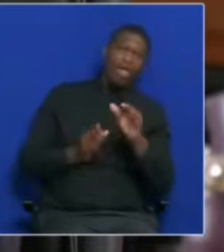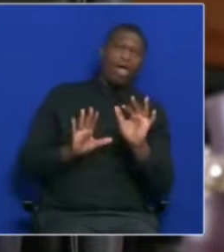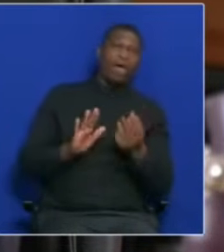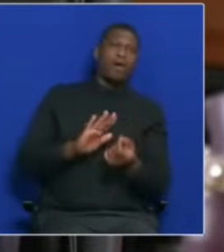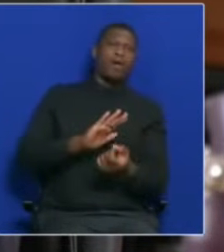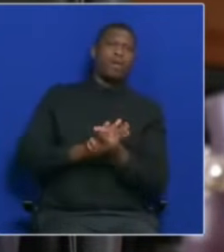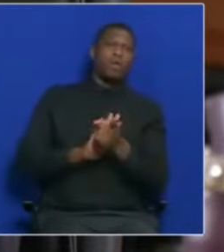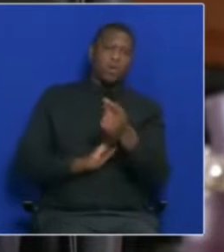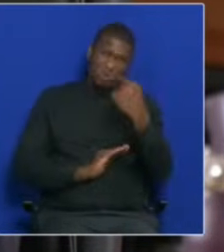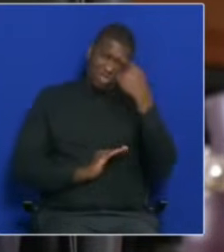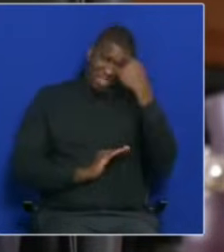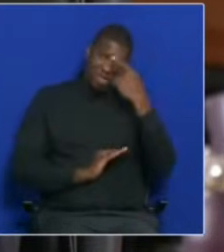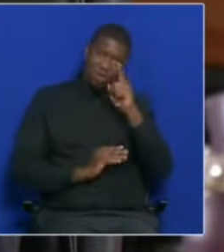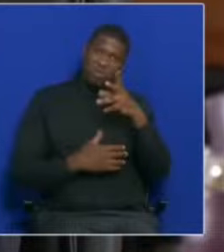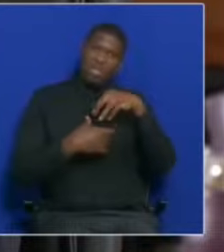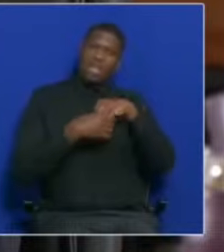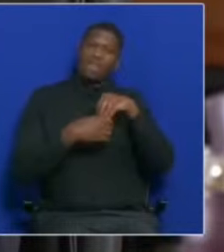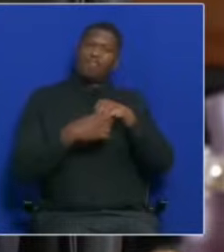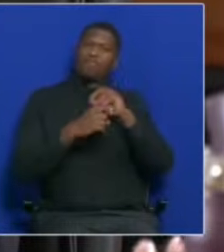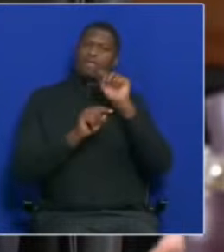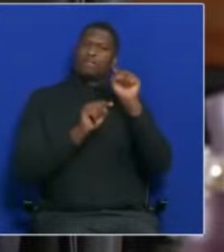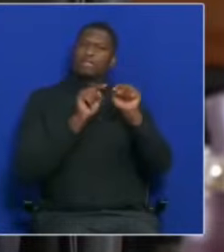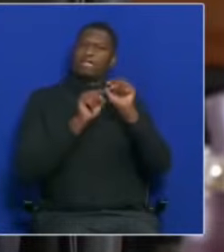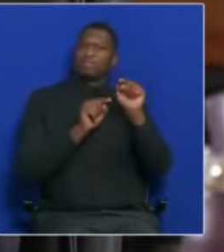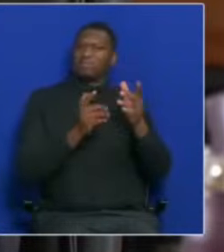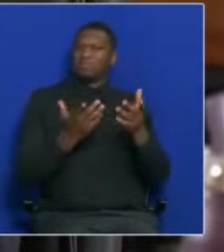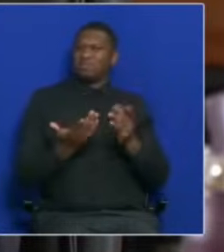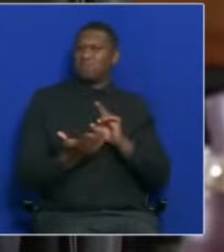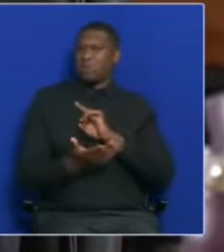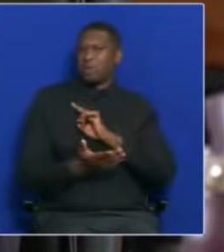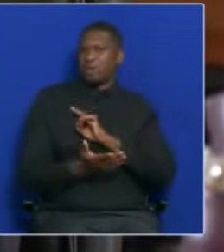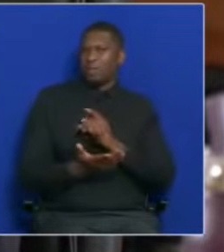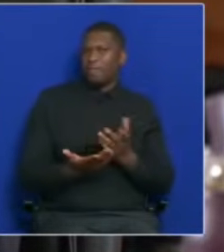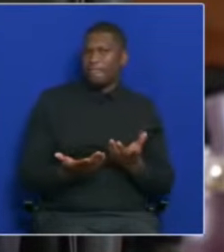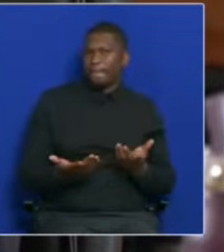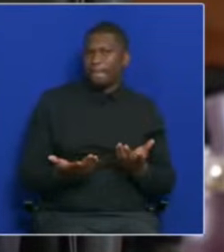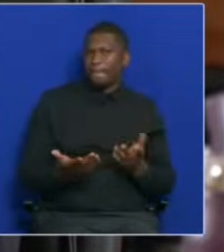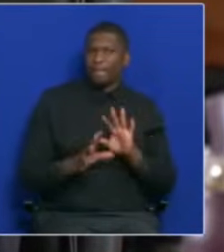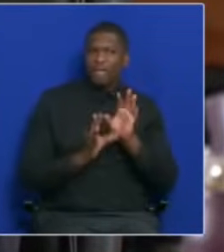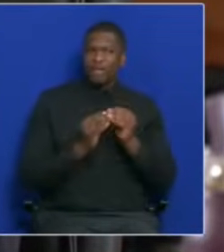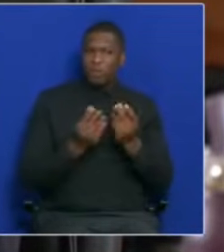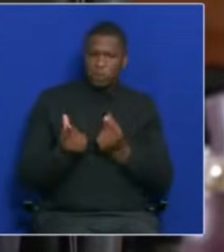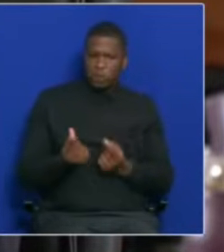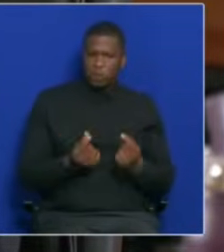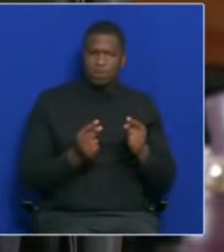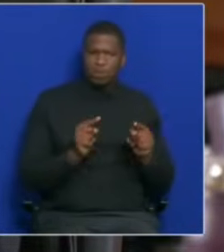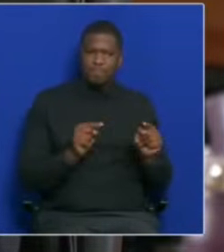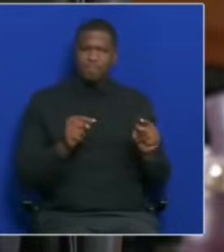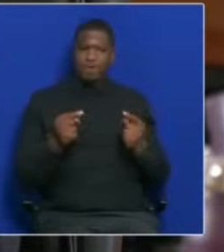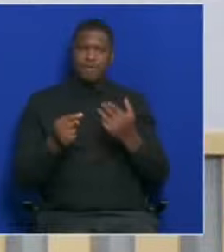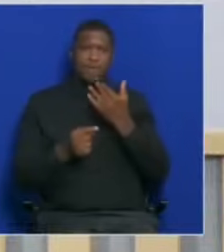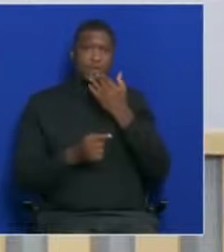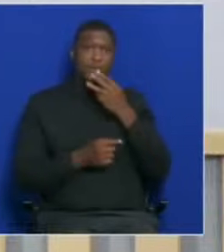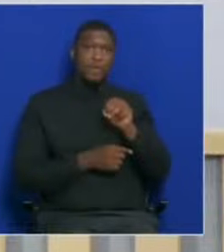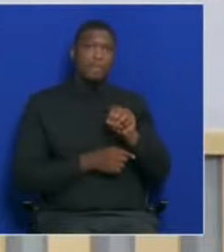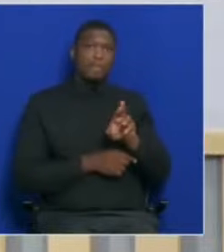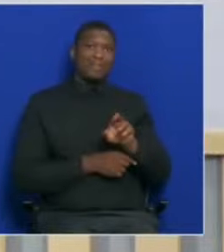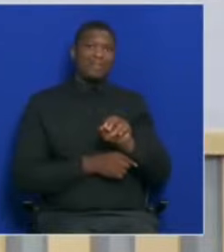this whole investigation was being done against Mr. Rapesu, yourself, and Mr. Binang?